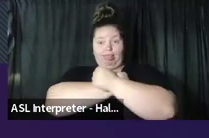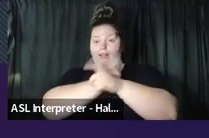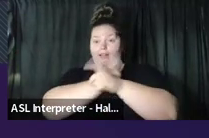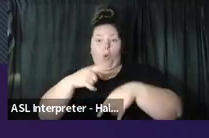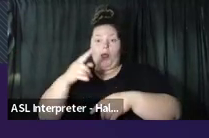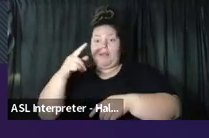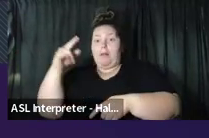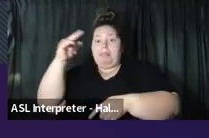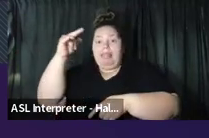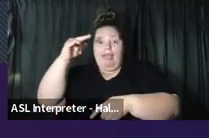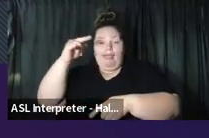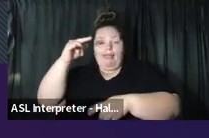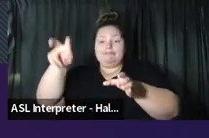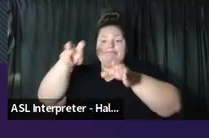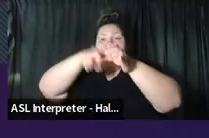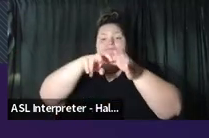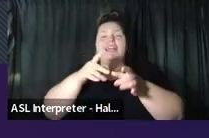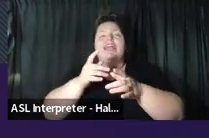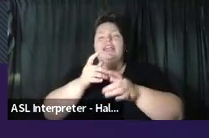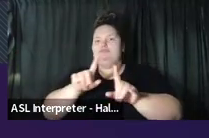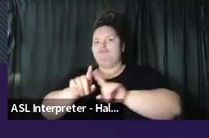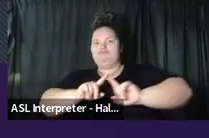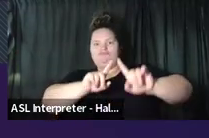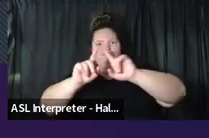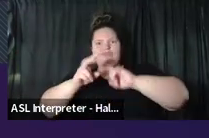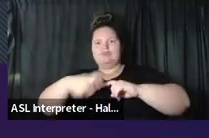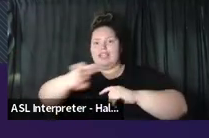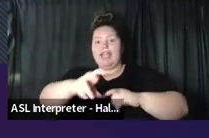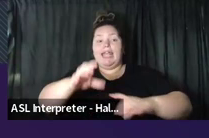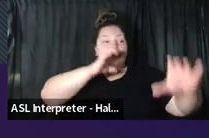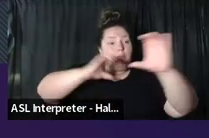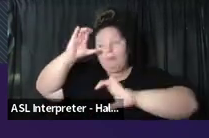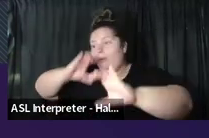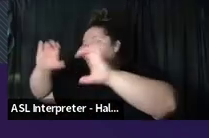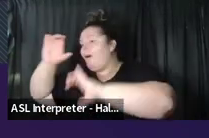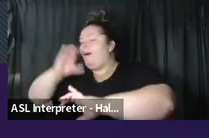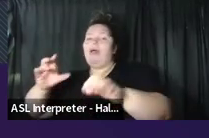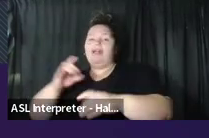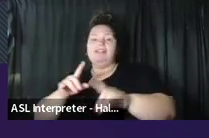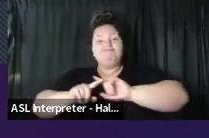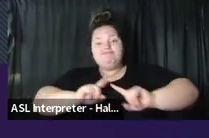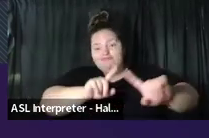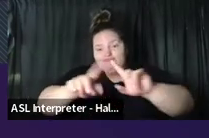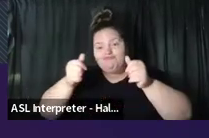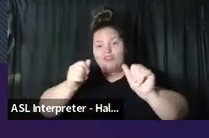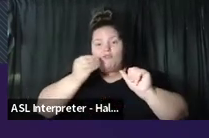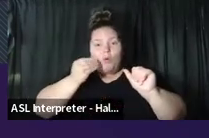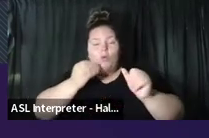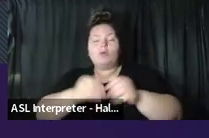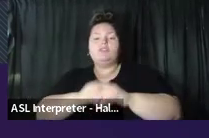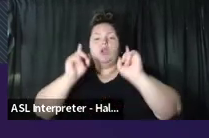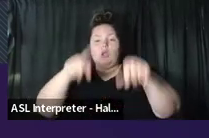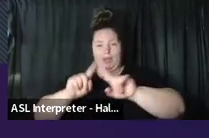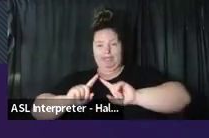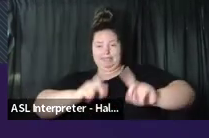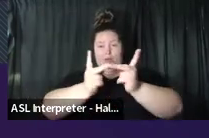things when it comes to traveling, exploring, being a foodie, going to different places. Some of the things that